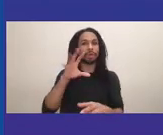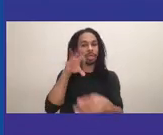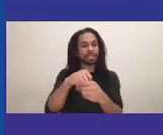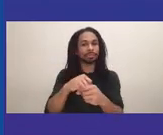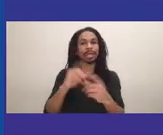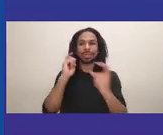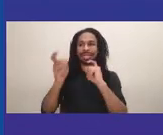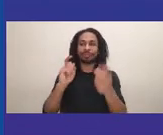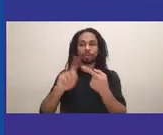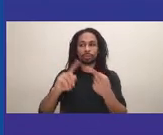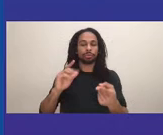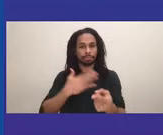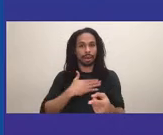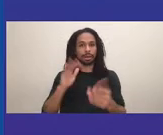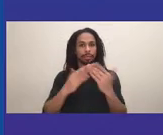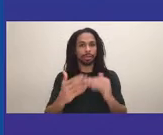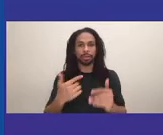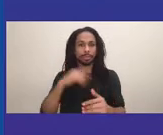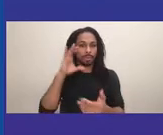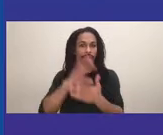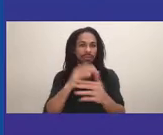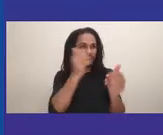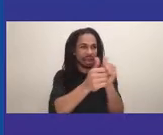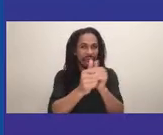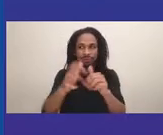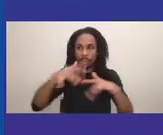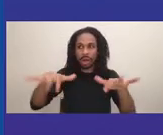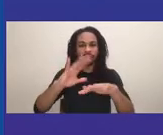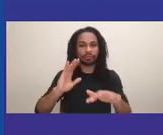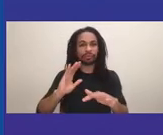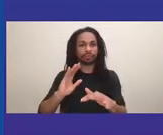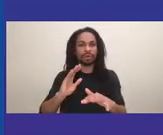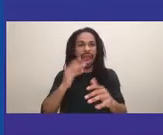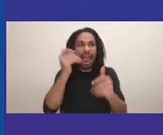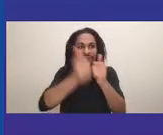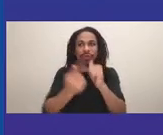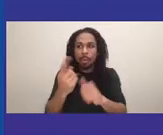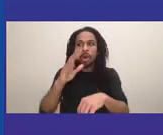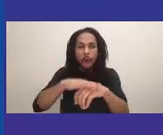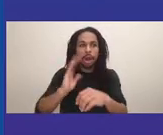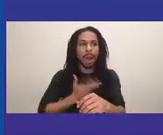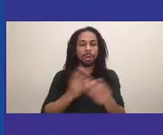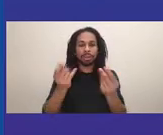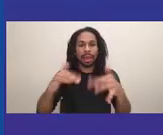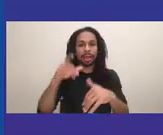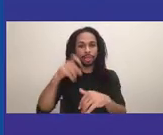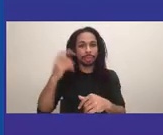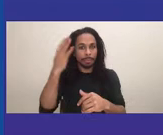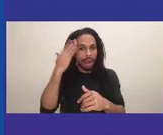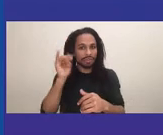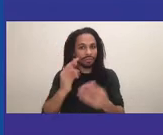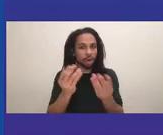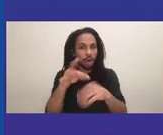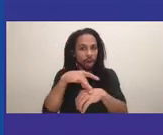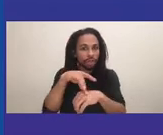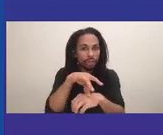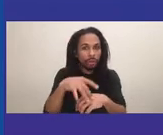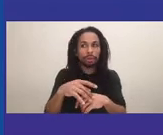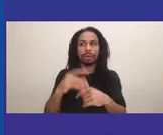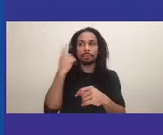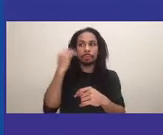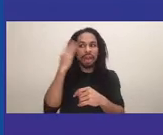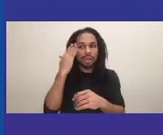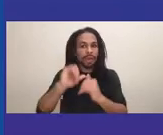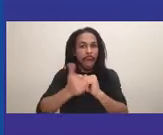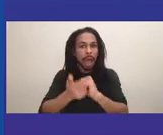I believe everyone on my land should be mindful of the earth and nurturing it, mindful of how to bring us home. And I believe